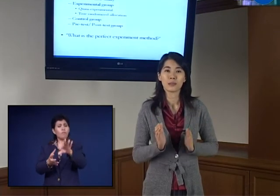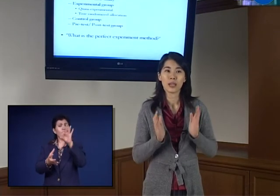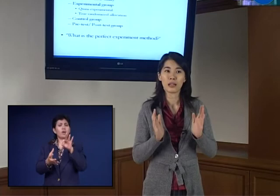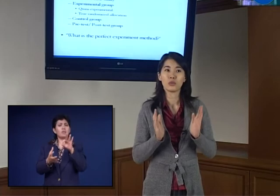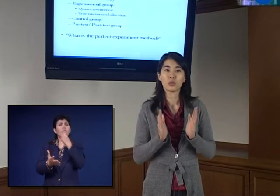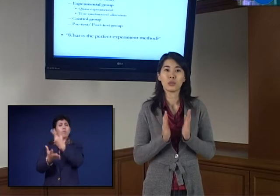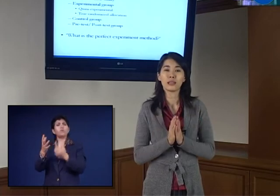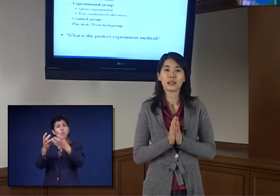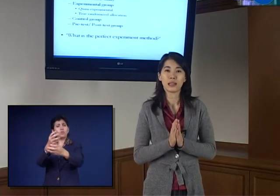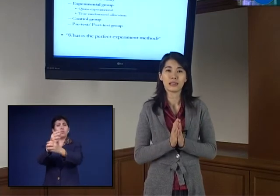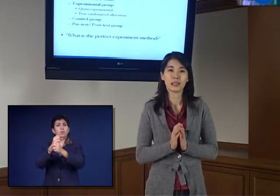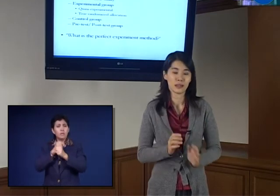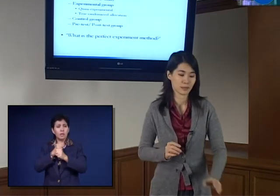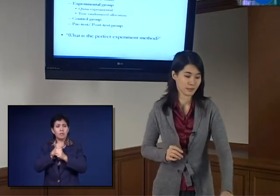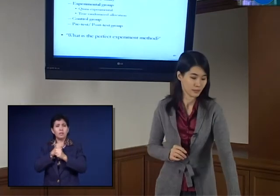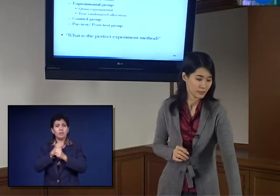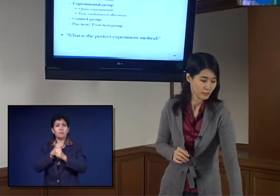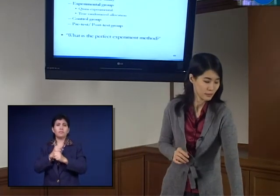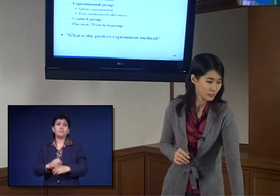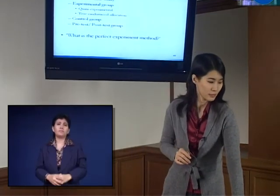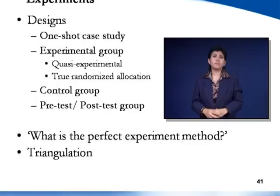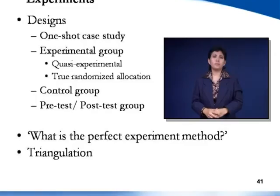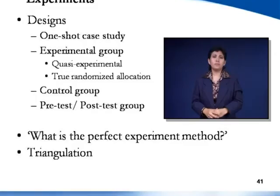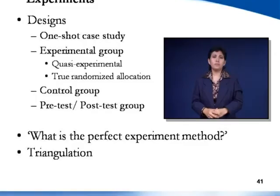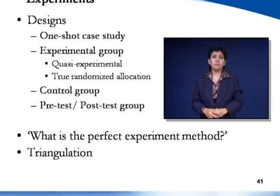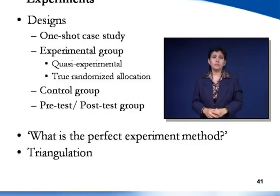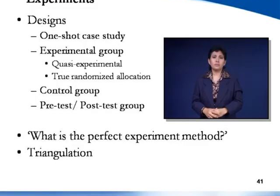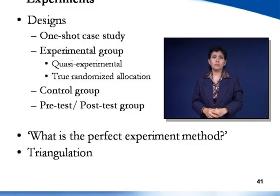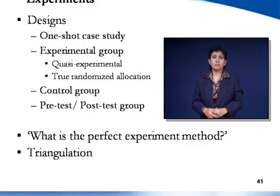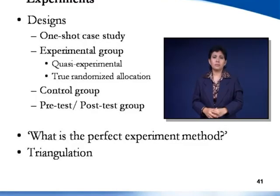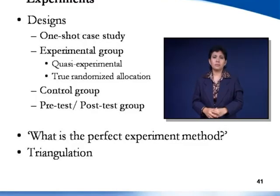get, and you do it nicely.